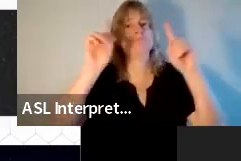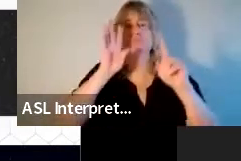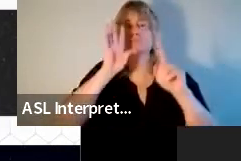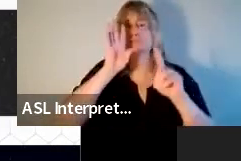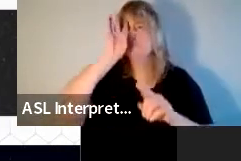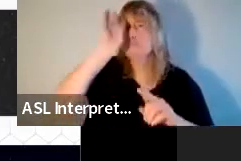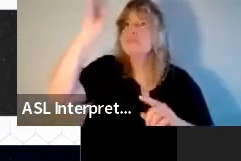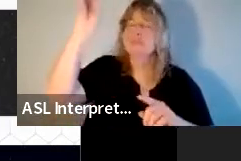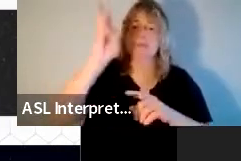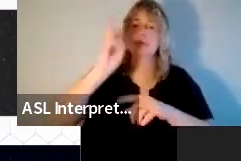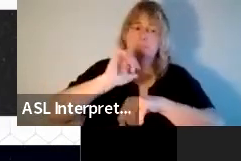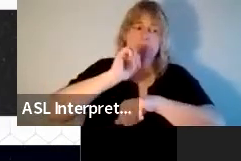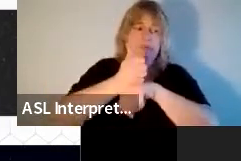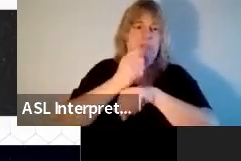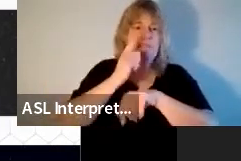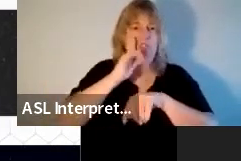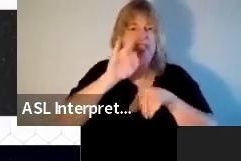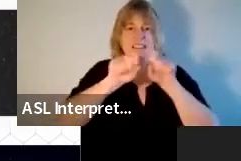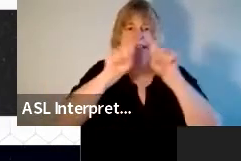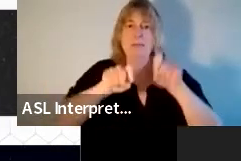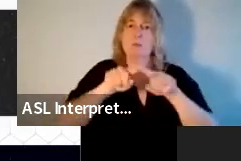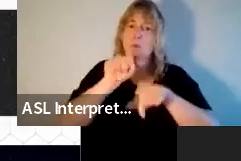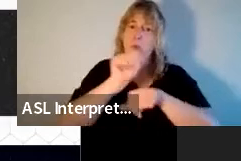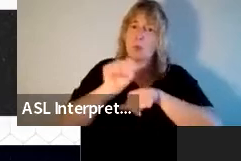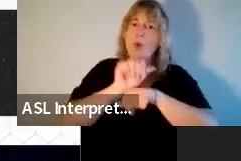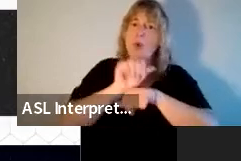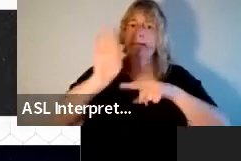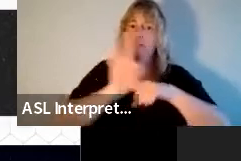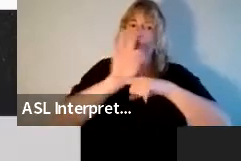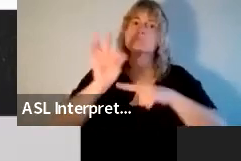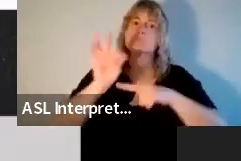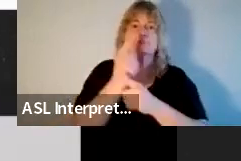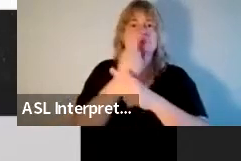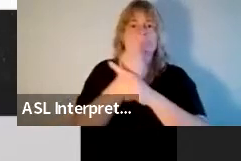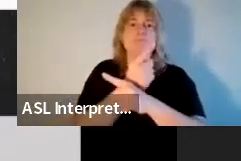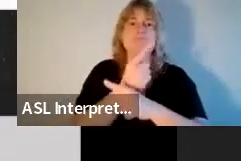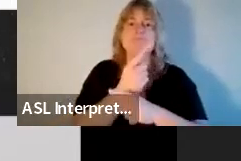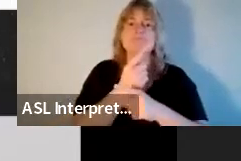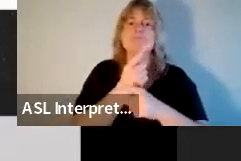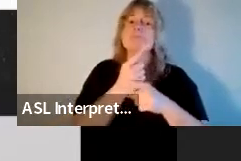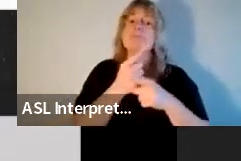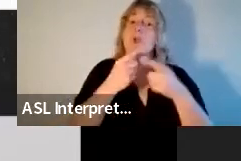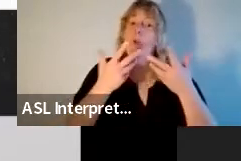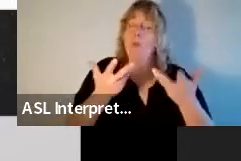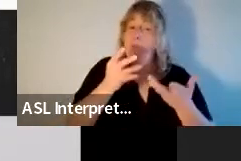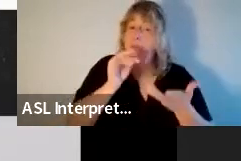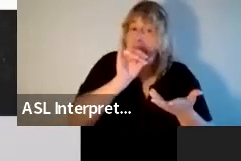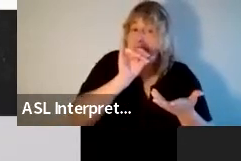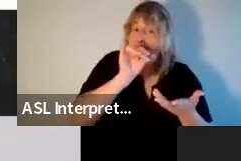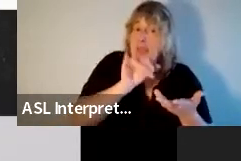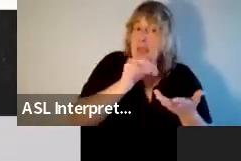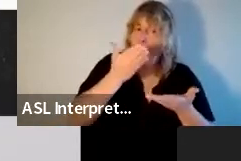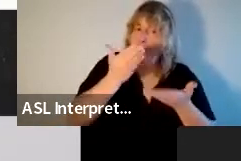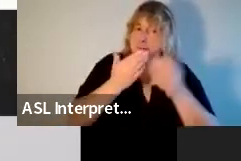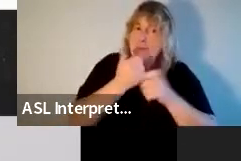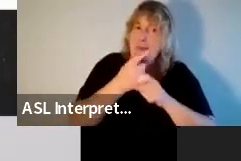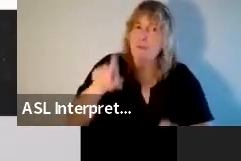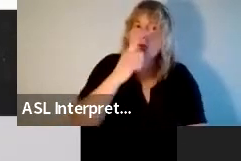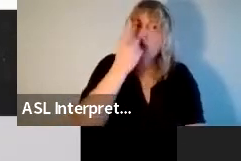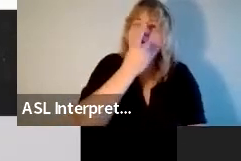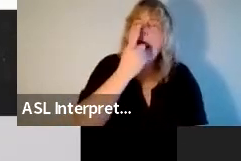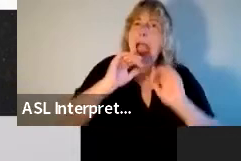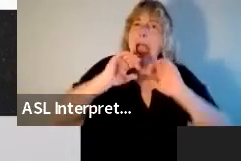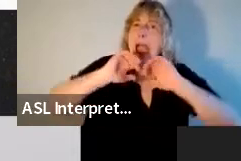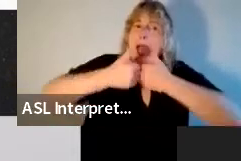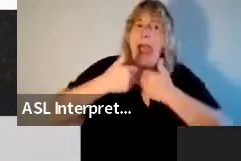this system to work and function properly. Well, that may make you wonder, how on earth do we